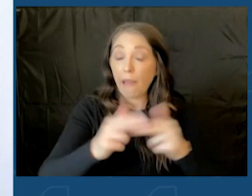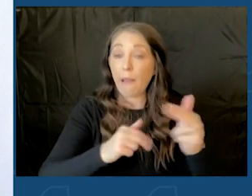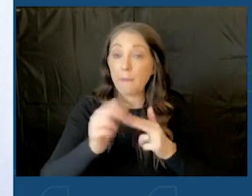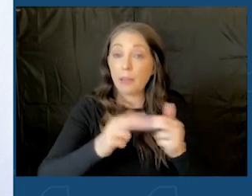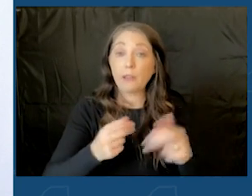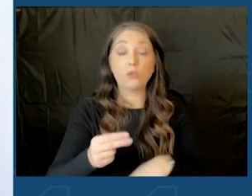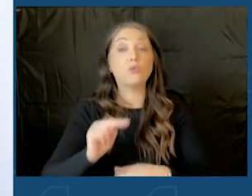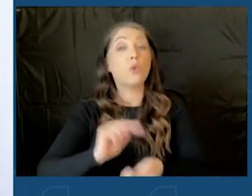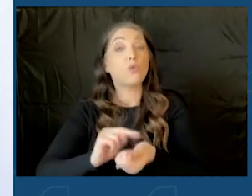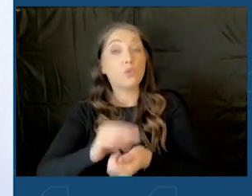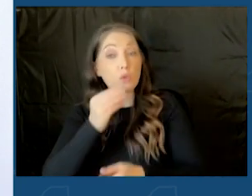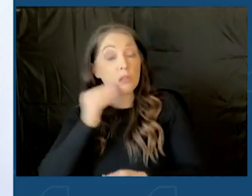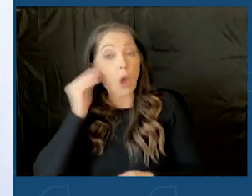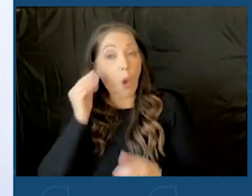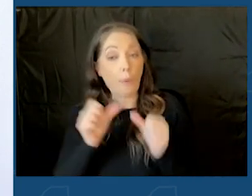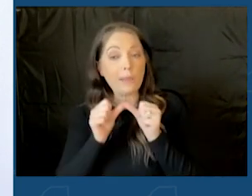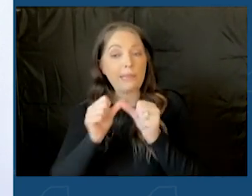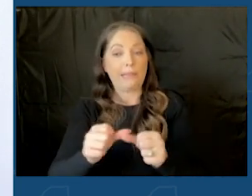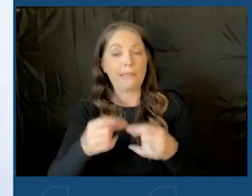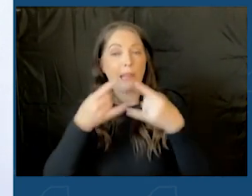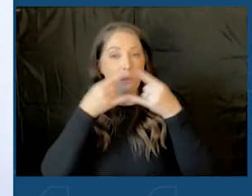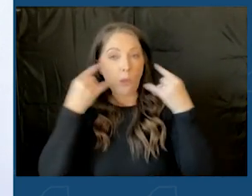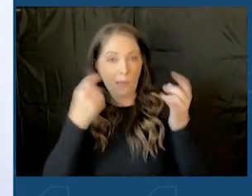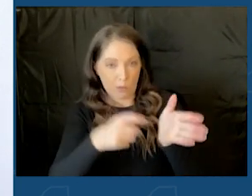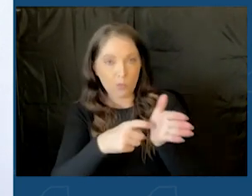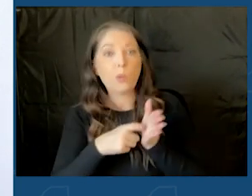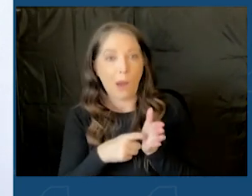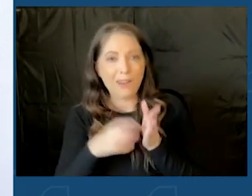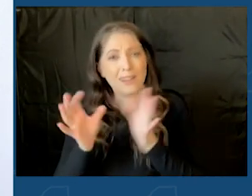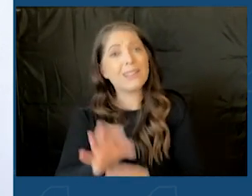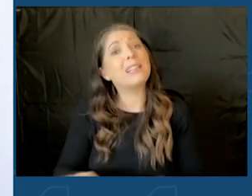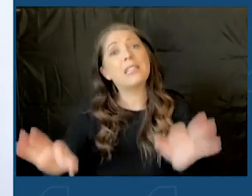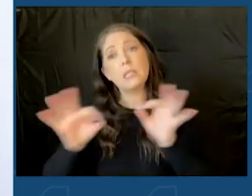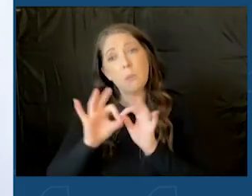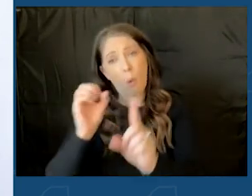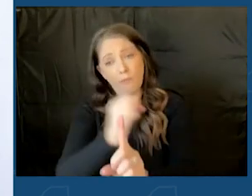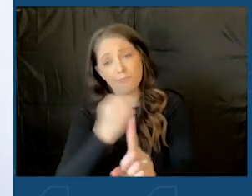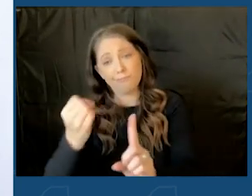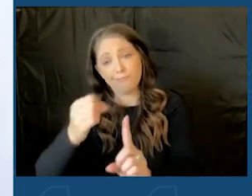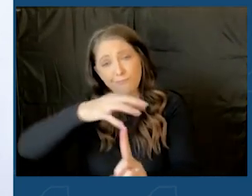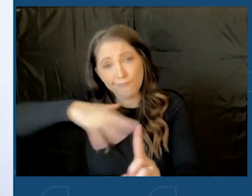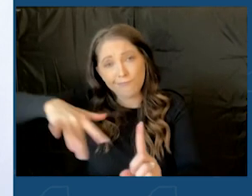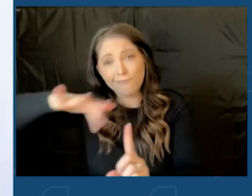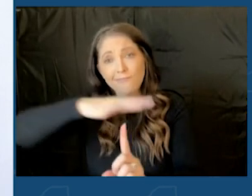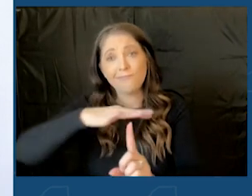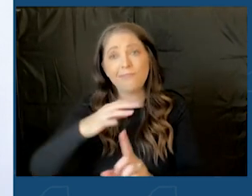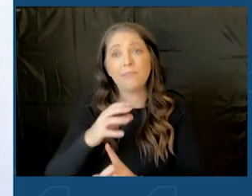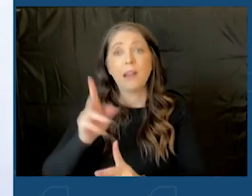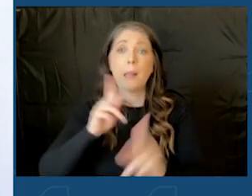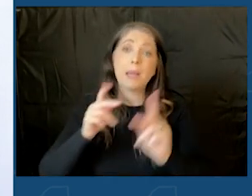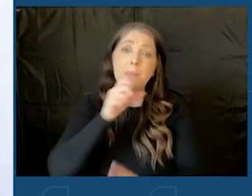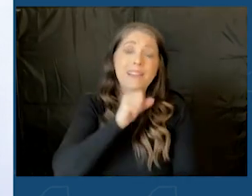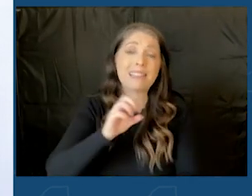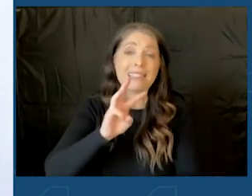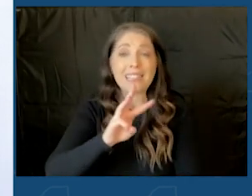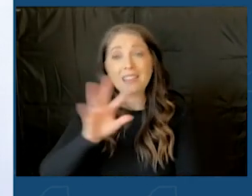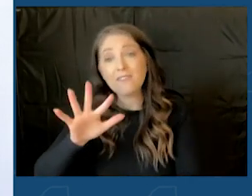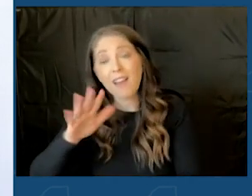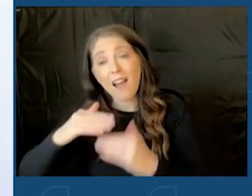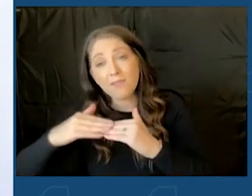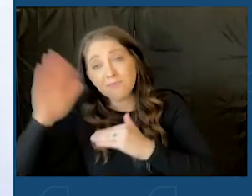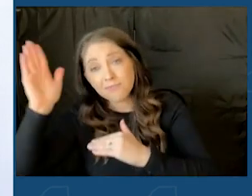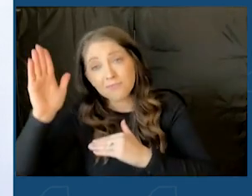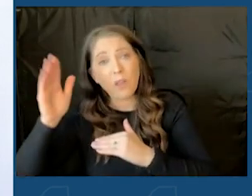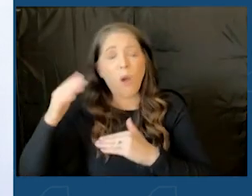homes are an important setting because, as we know, the elderly, people 65 and over, have borne the brunt